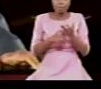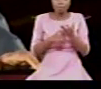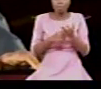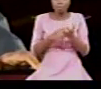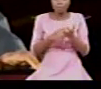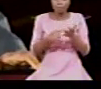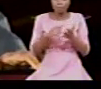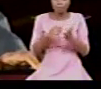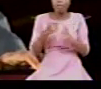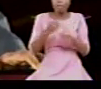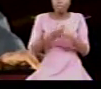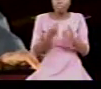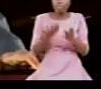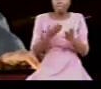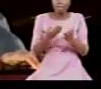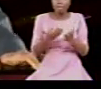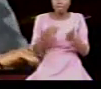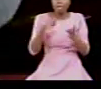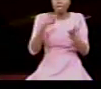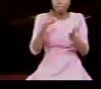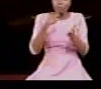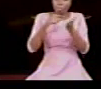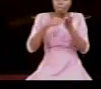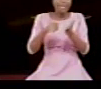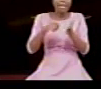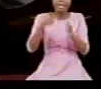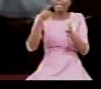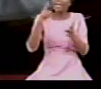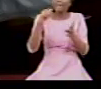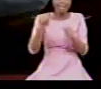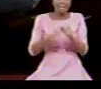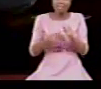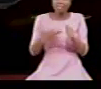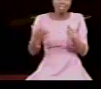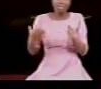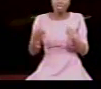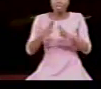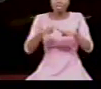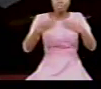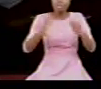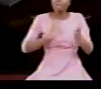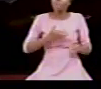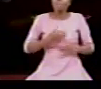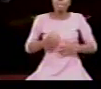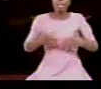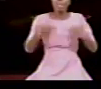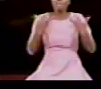this fact, you will give everything. You will give your life.